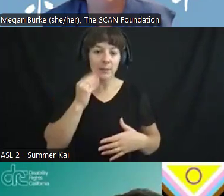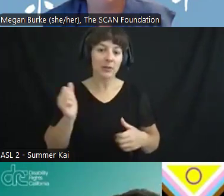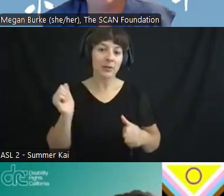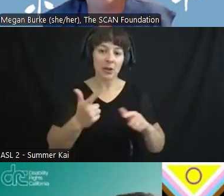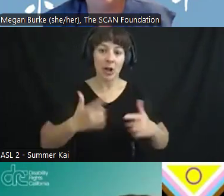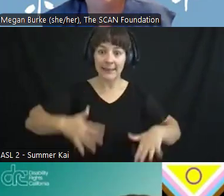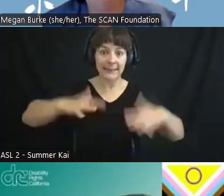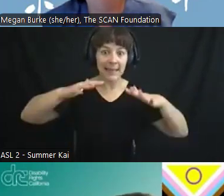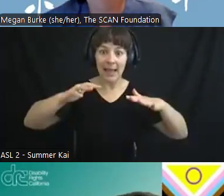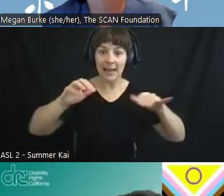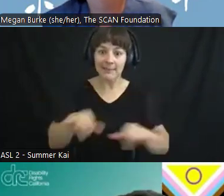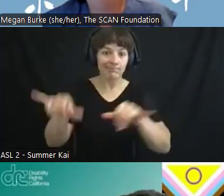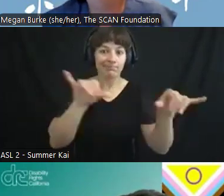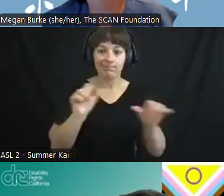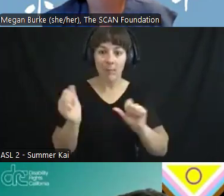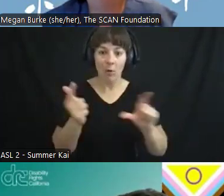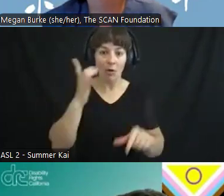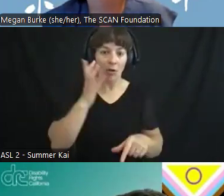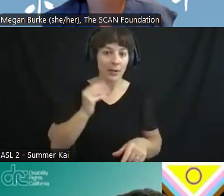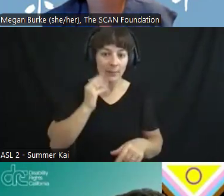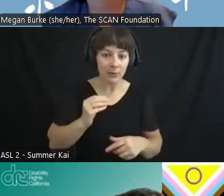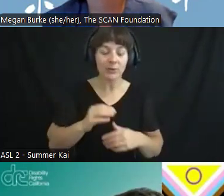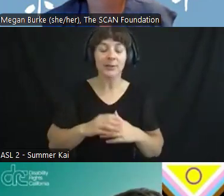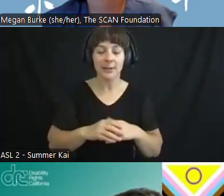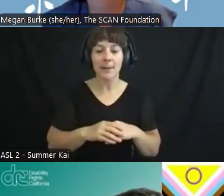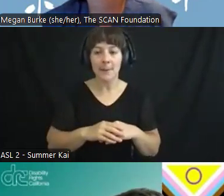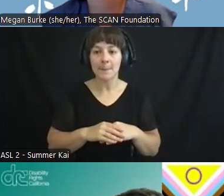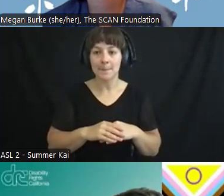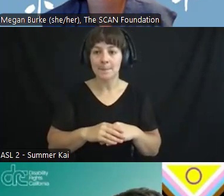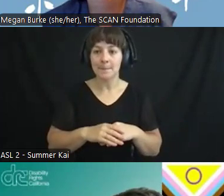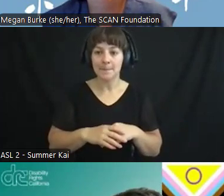we're all experiencing, and